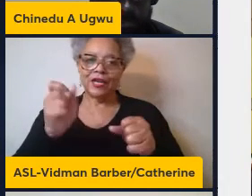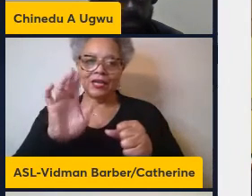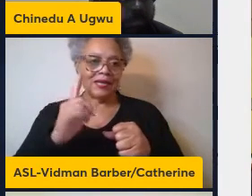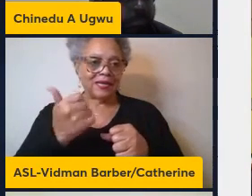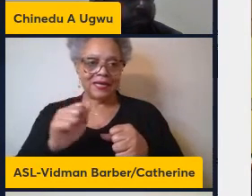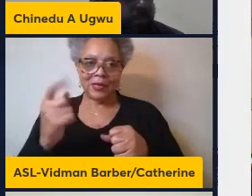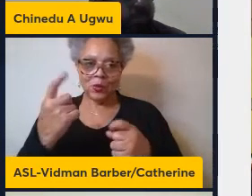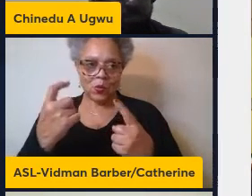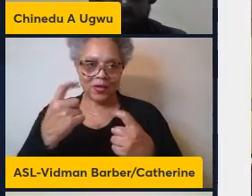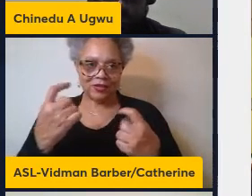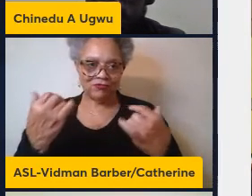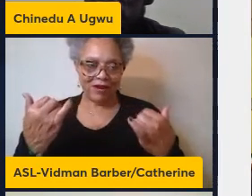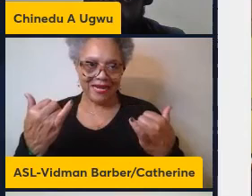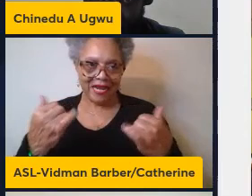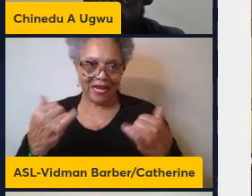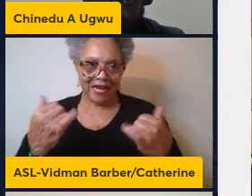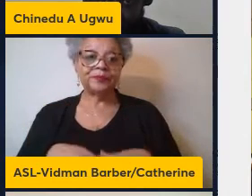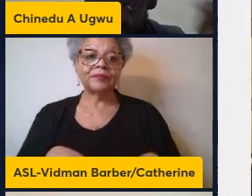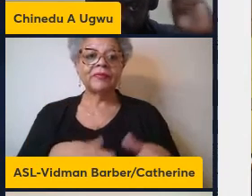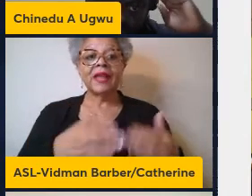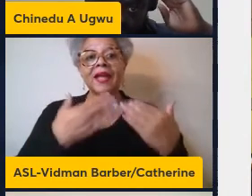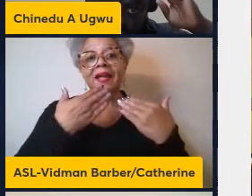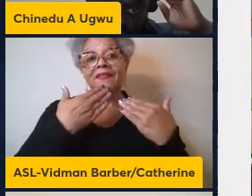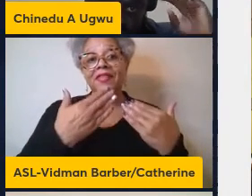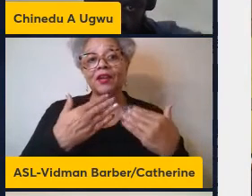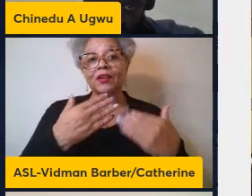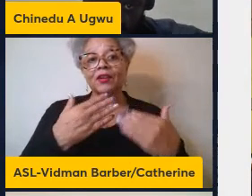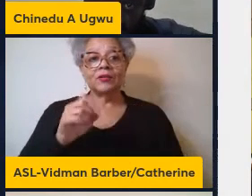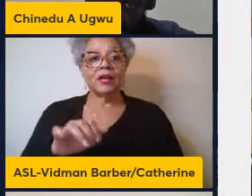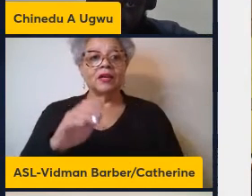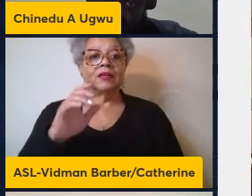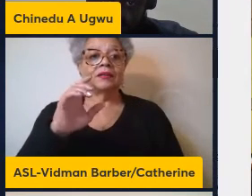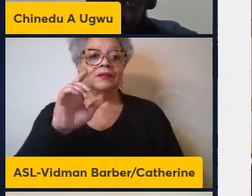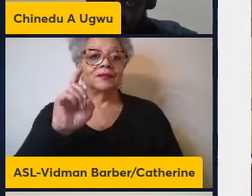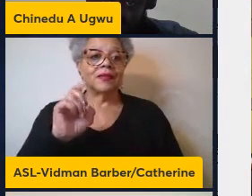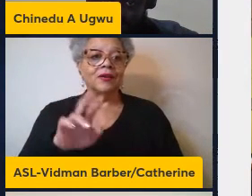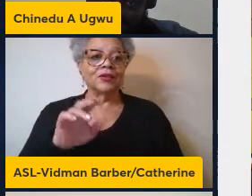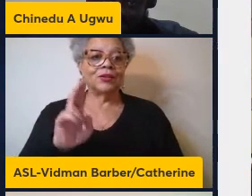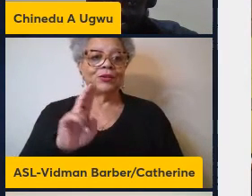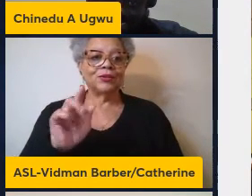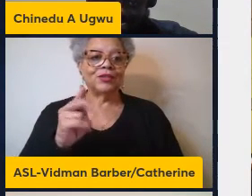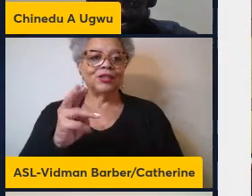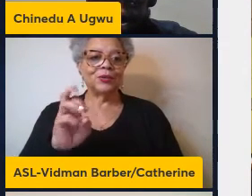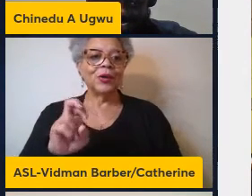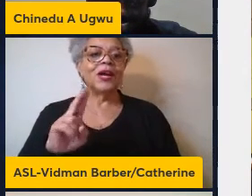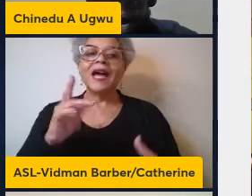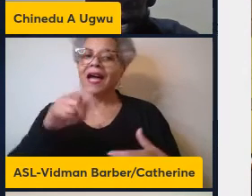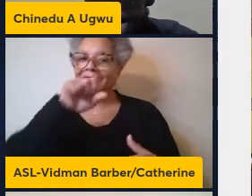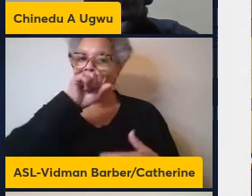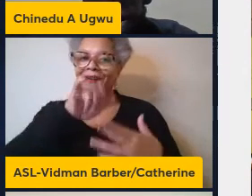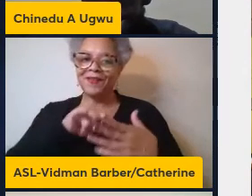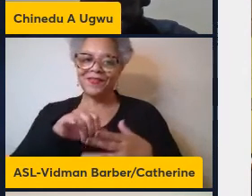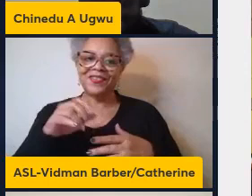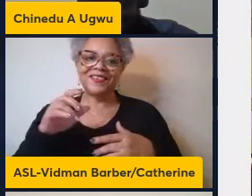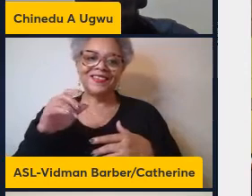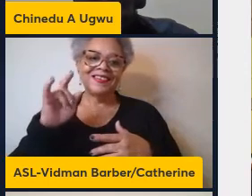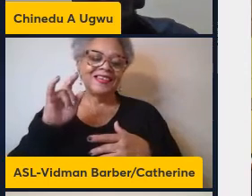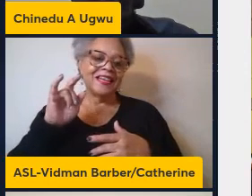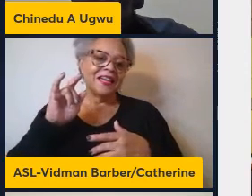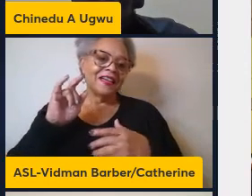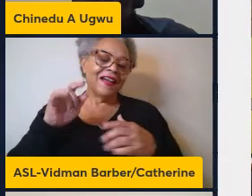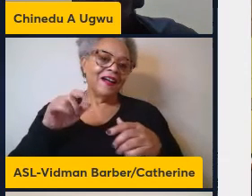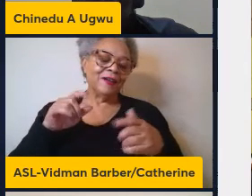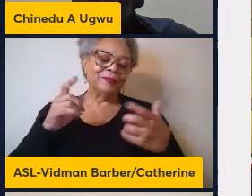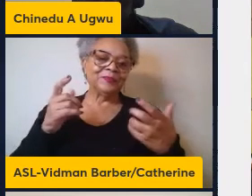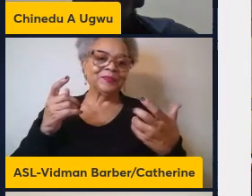Thank you so much, Dr. Cheneidy. That was a really wonderful presentation. I absolutely love the picture of you in the airport, all the bags. I'd also travel very light